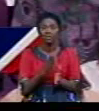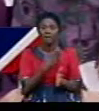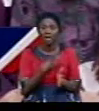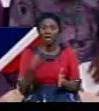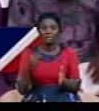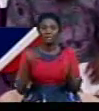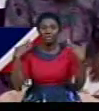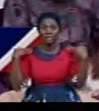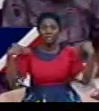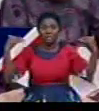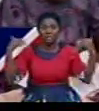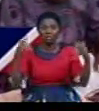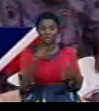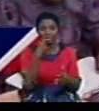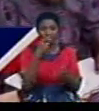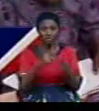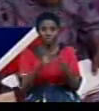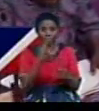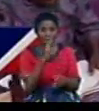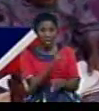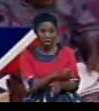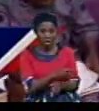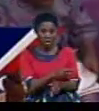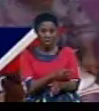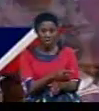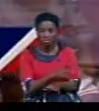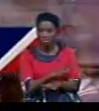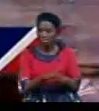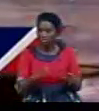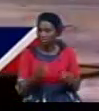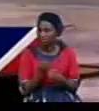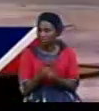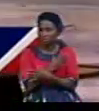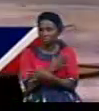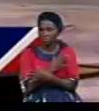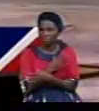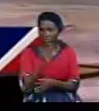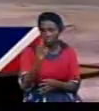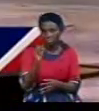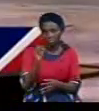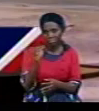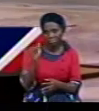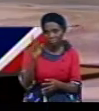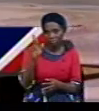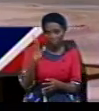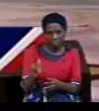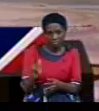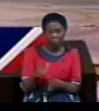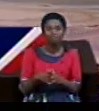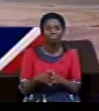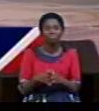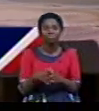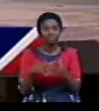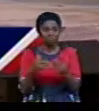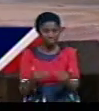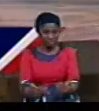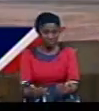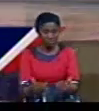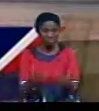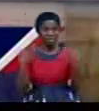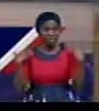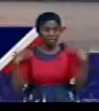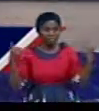angels search unto her fear not Mary now Angels